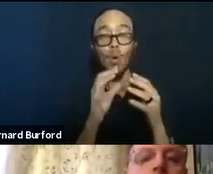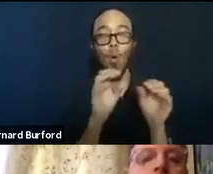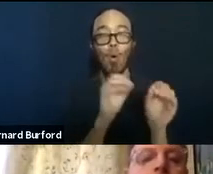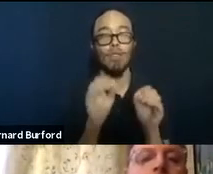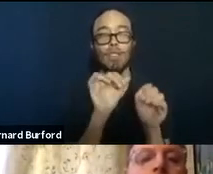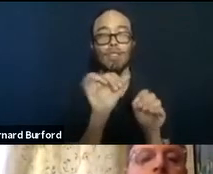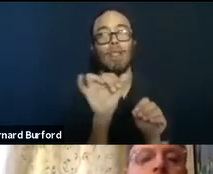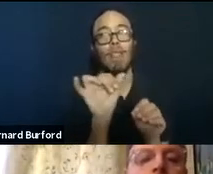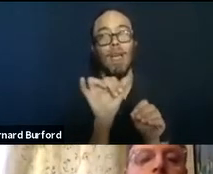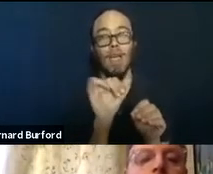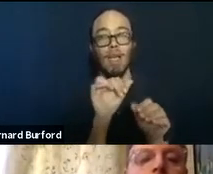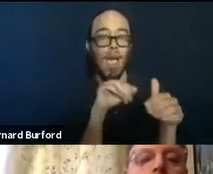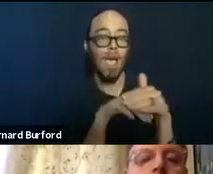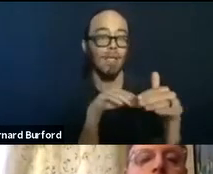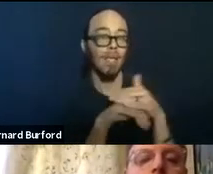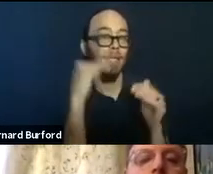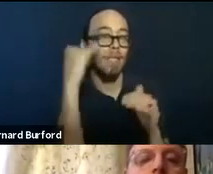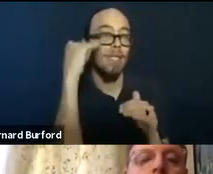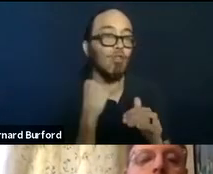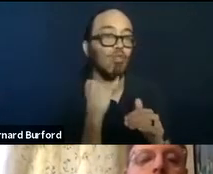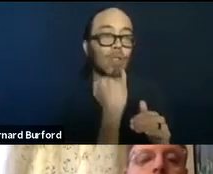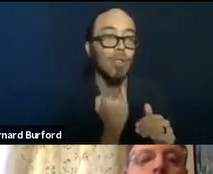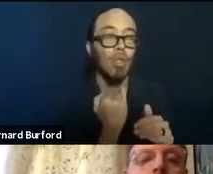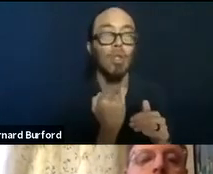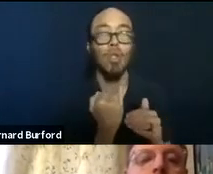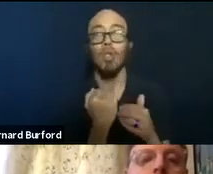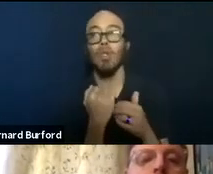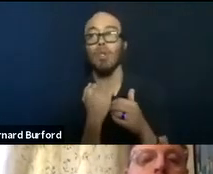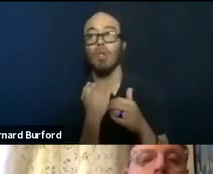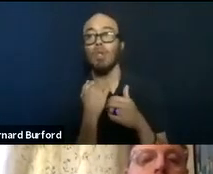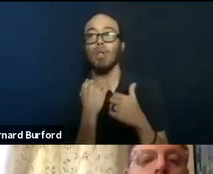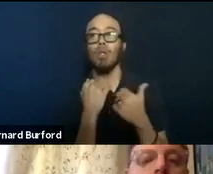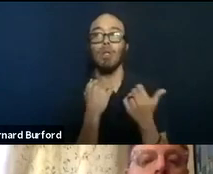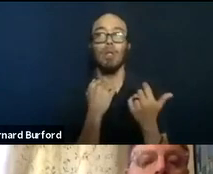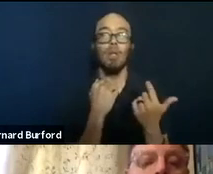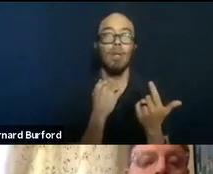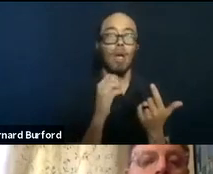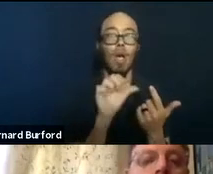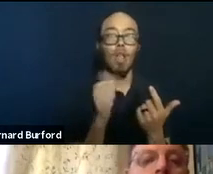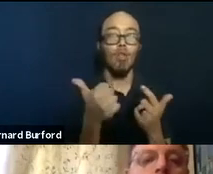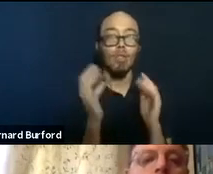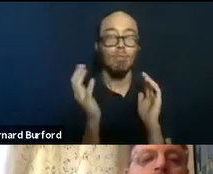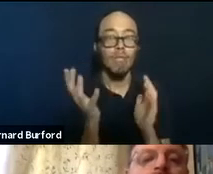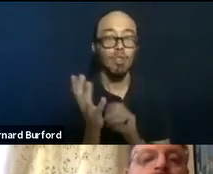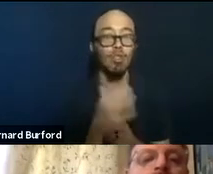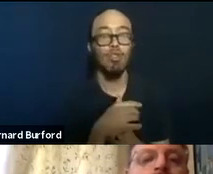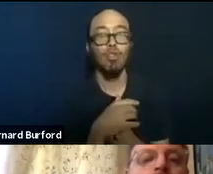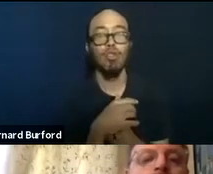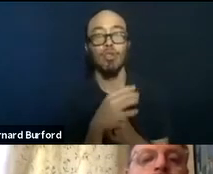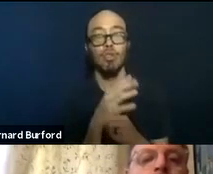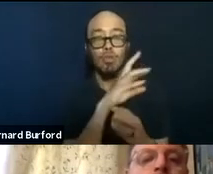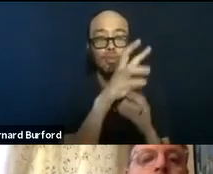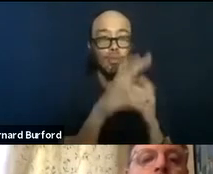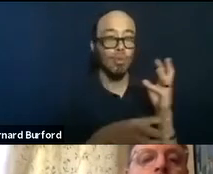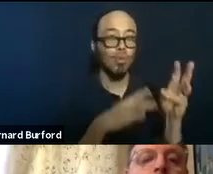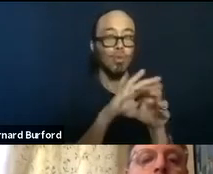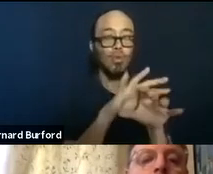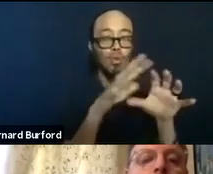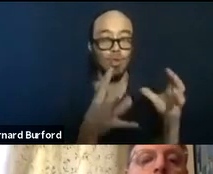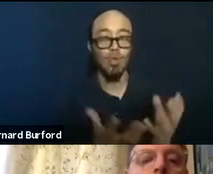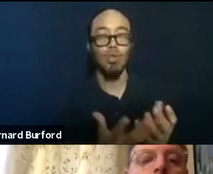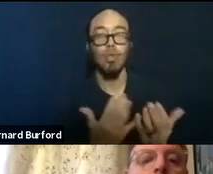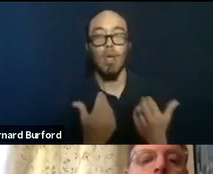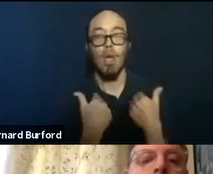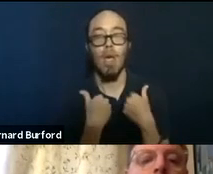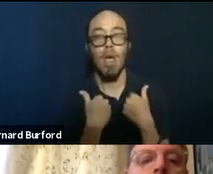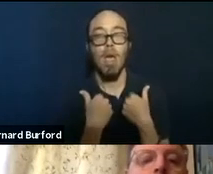like Access Israel or the other speakers and organizations worldwide to be able to have